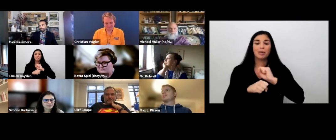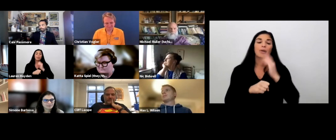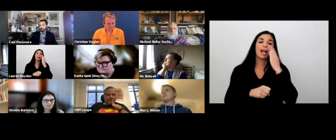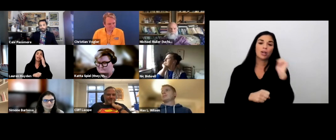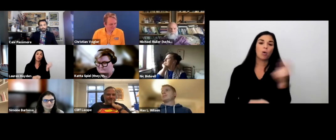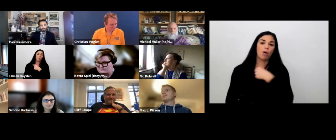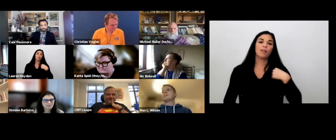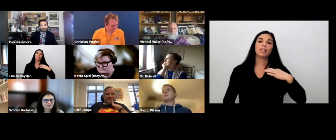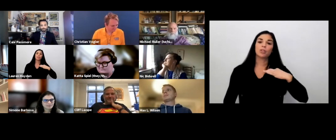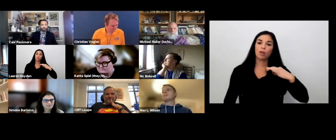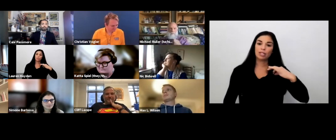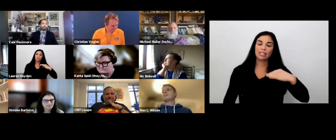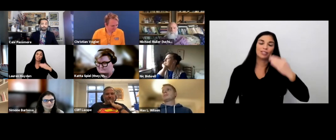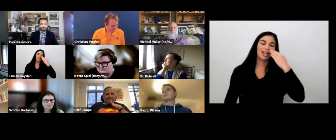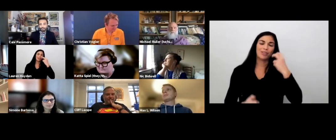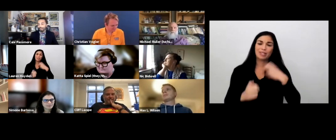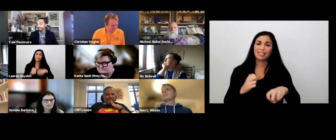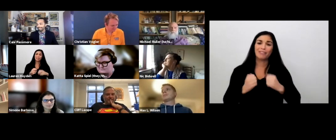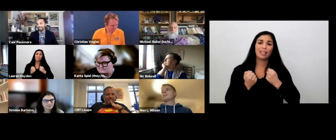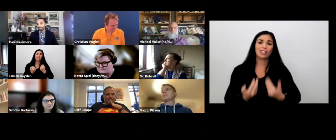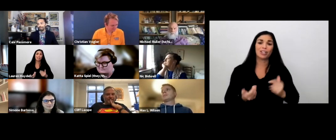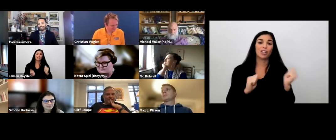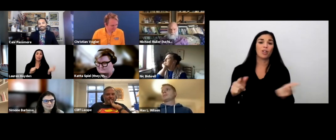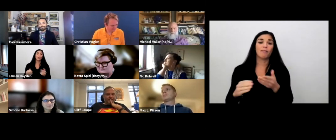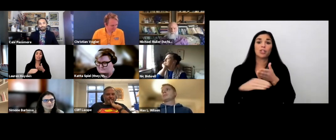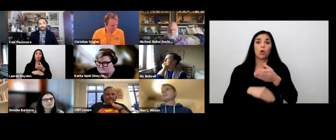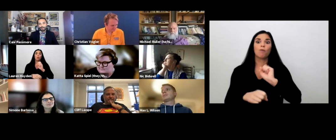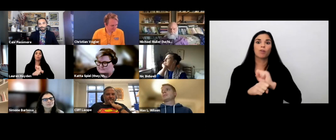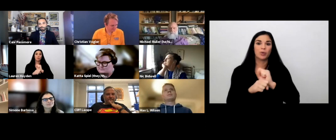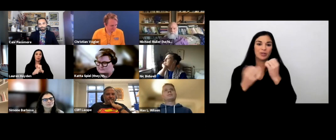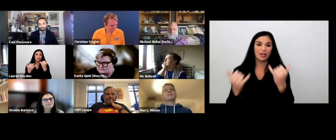are hard and exhausting and we're all overworked actually at this point.